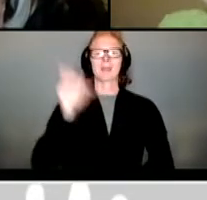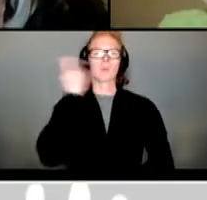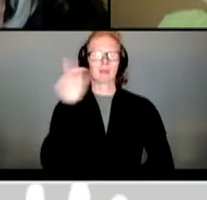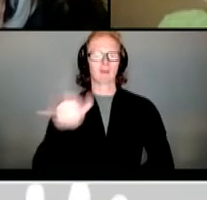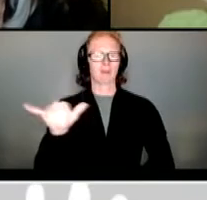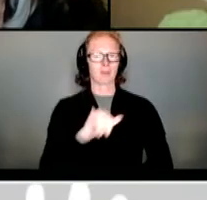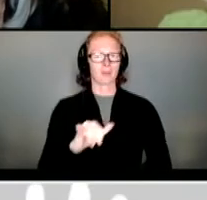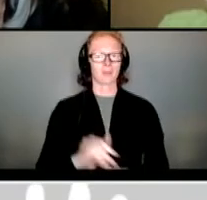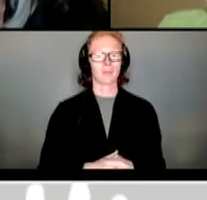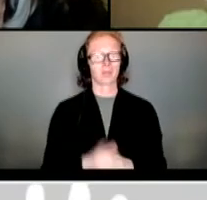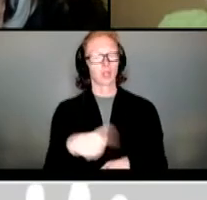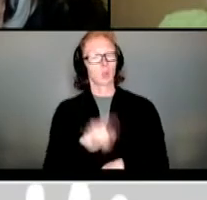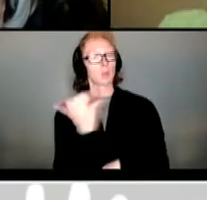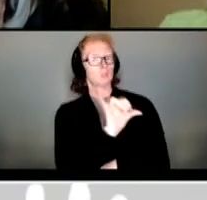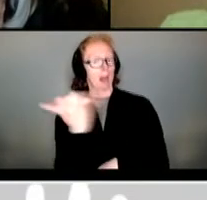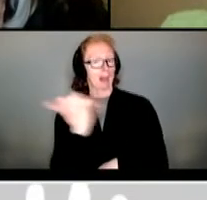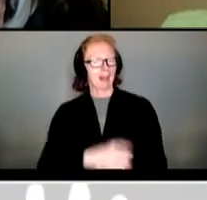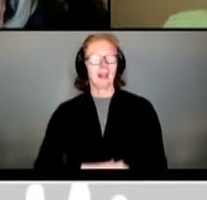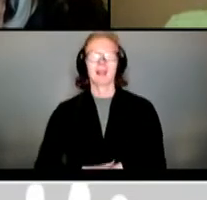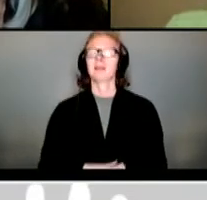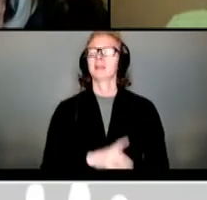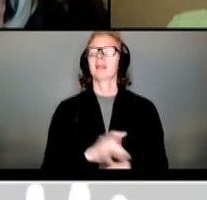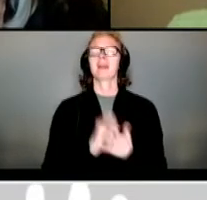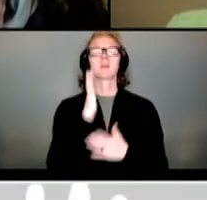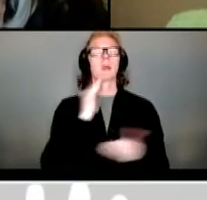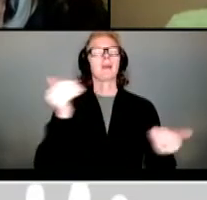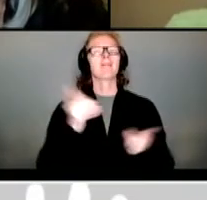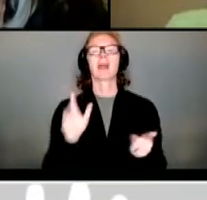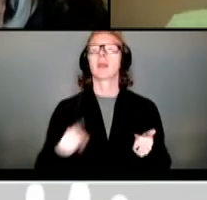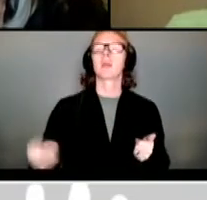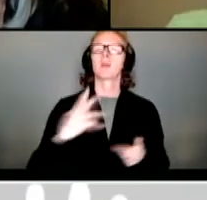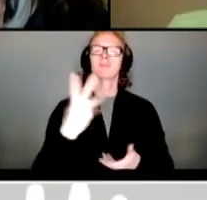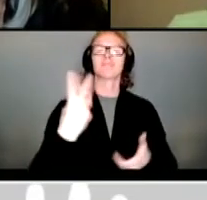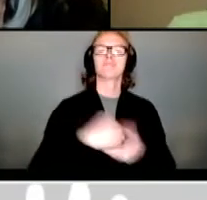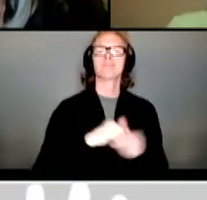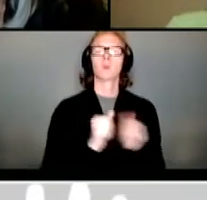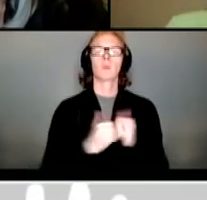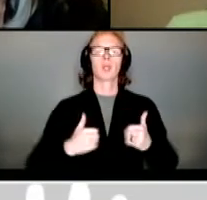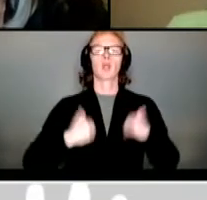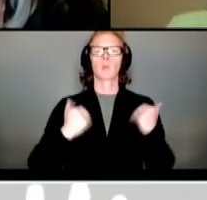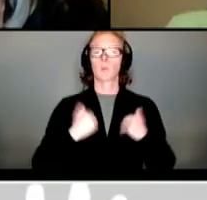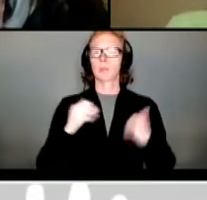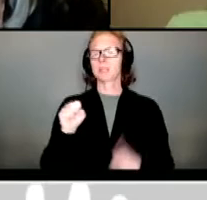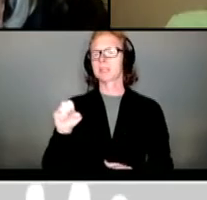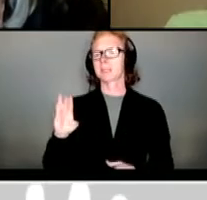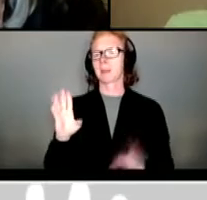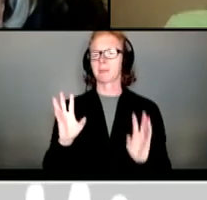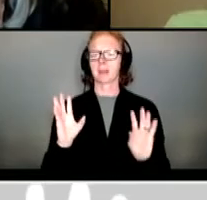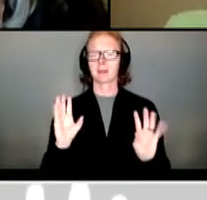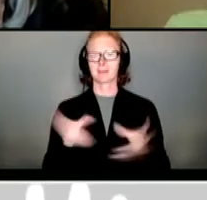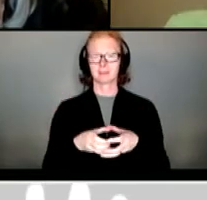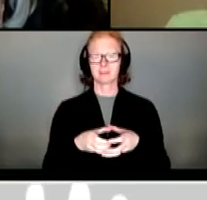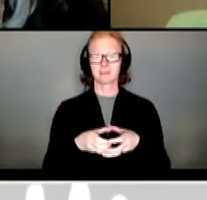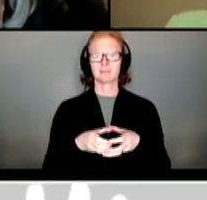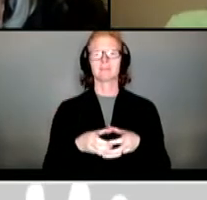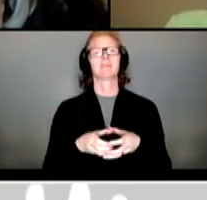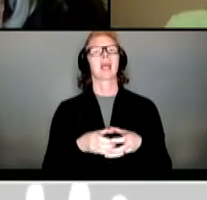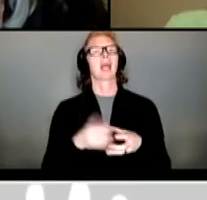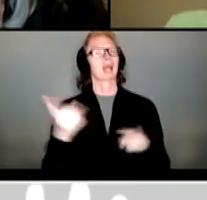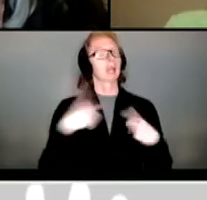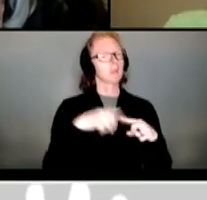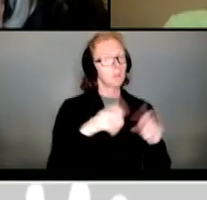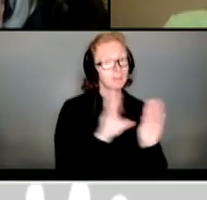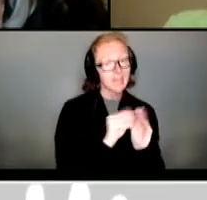you to become a part of our youth subcommittee. Come to our meetings. And like I